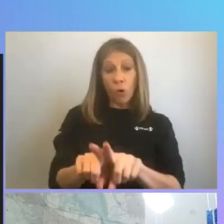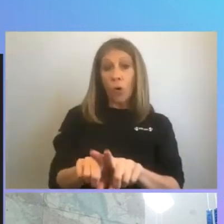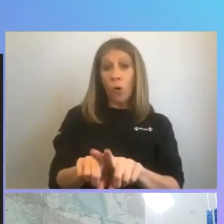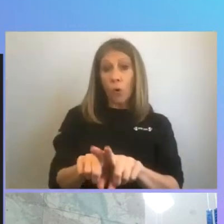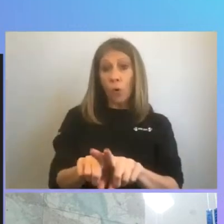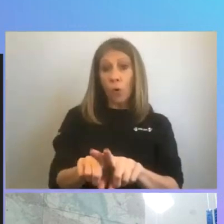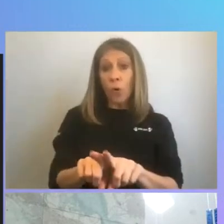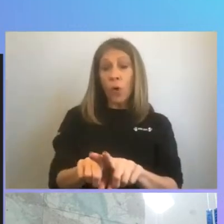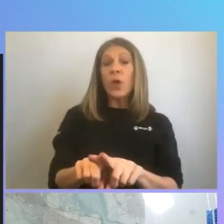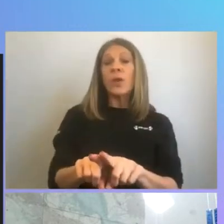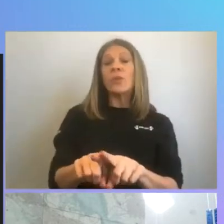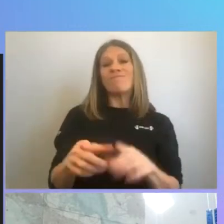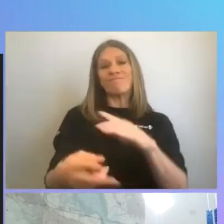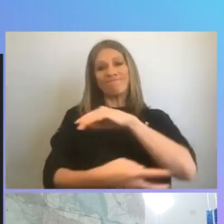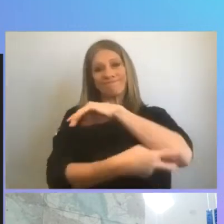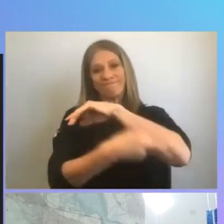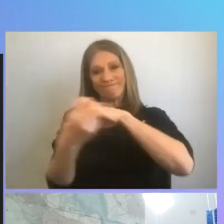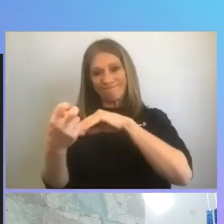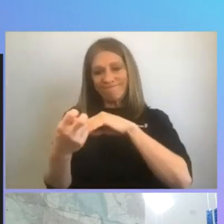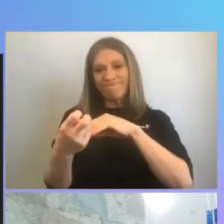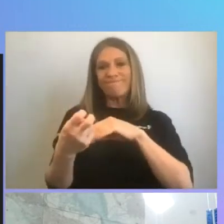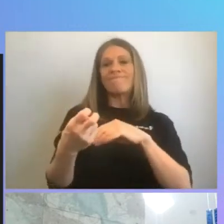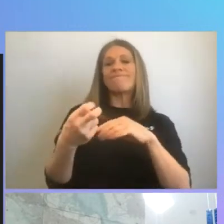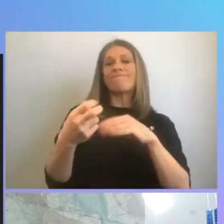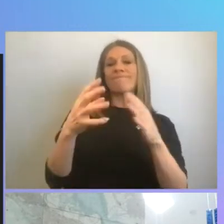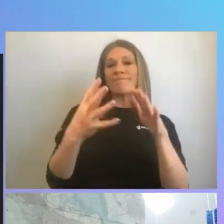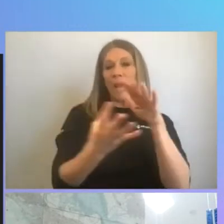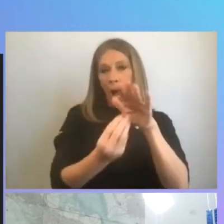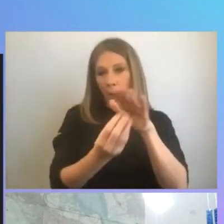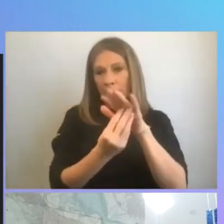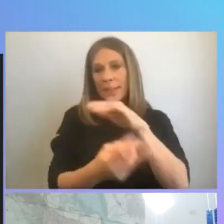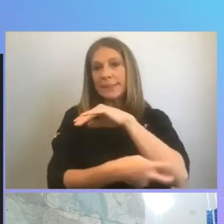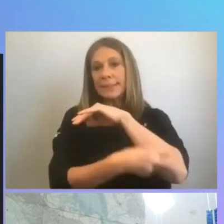there are plagiarism issues if you include